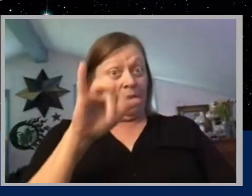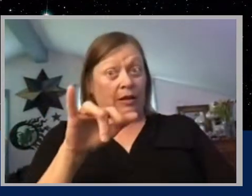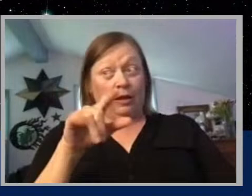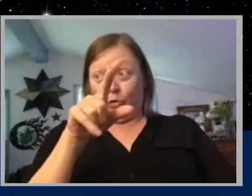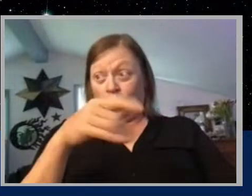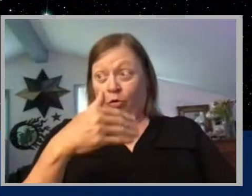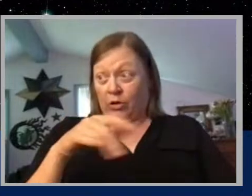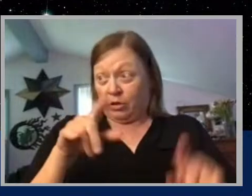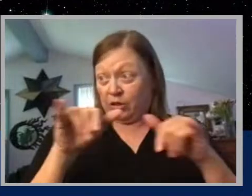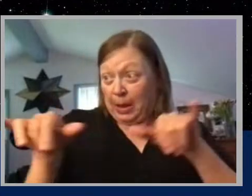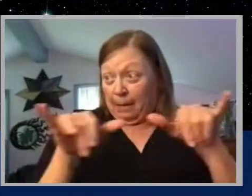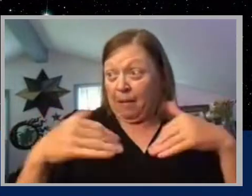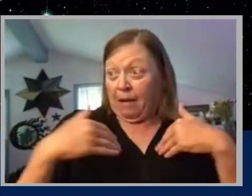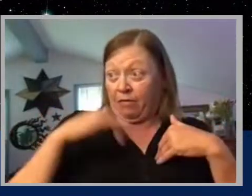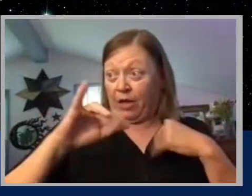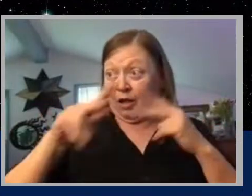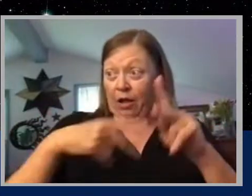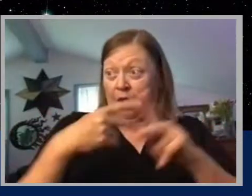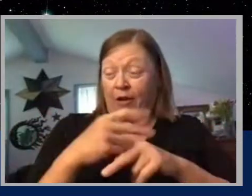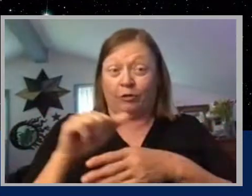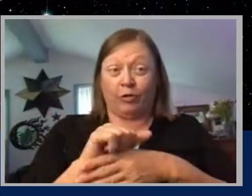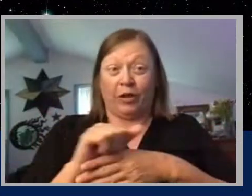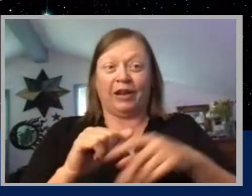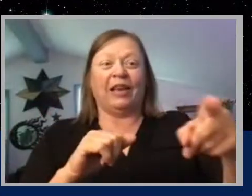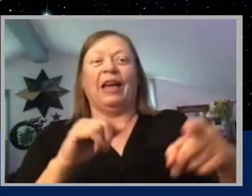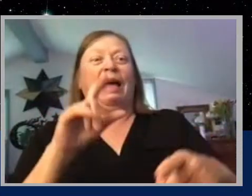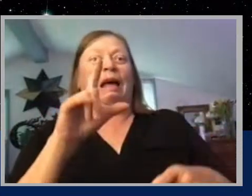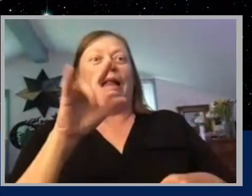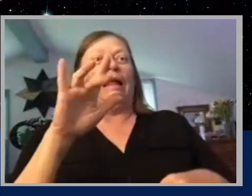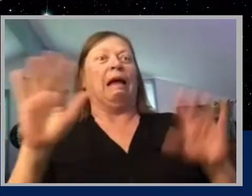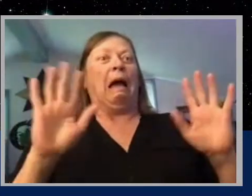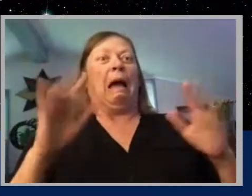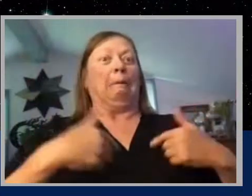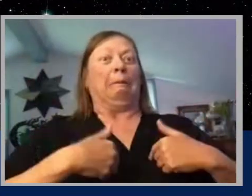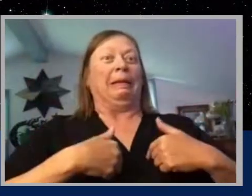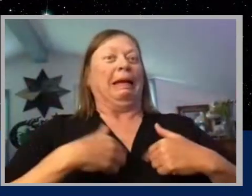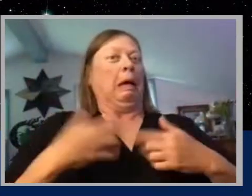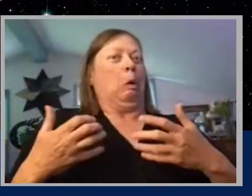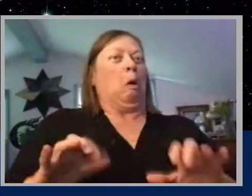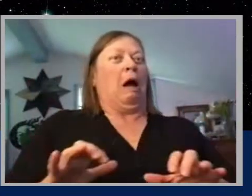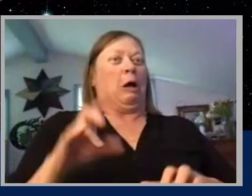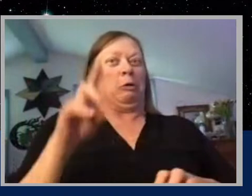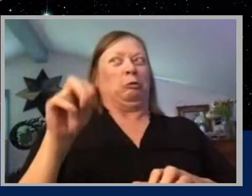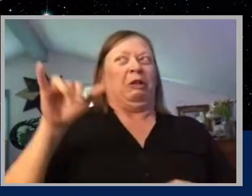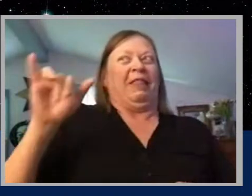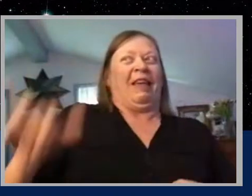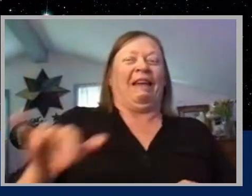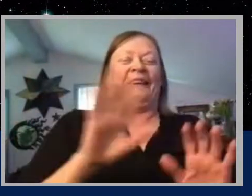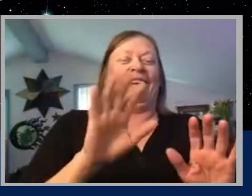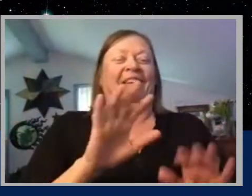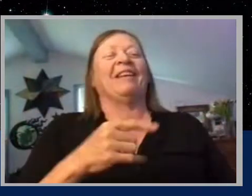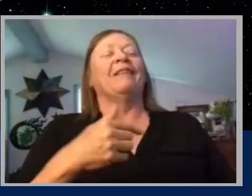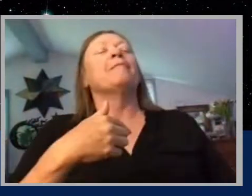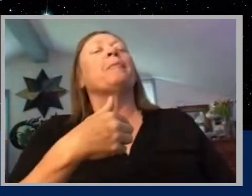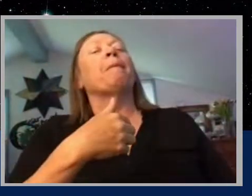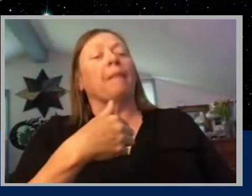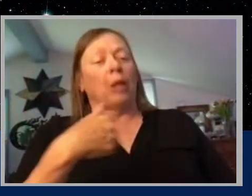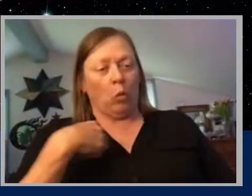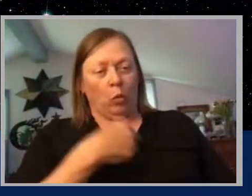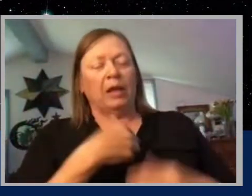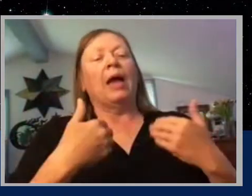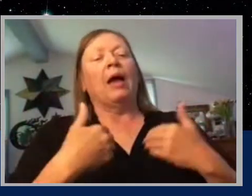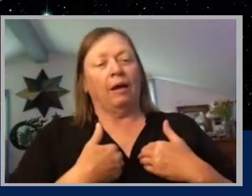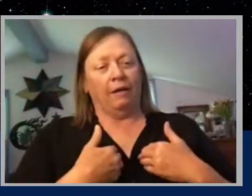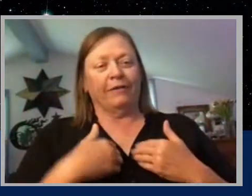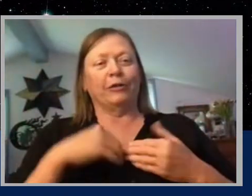do the center. I don't want to do it. Let's put it that way. Not for everyone. I'm good. But we do have training